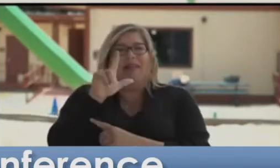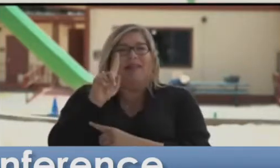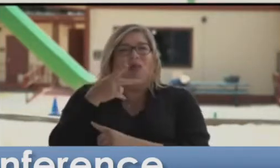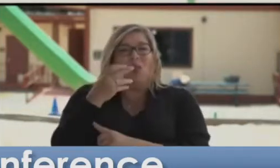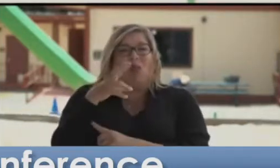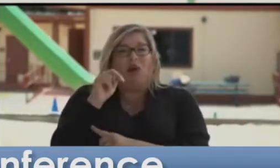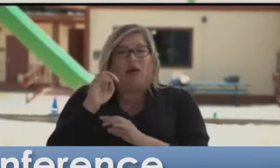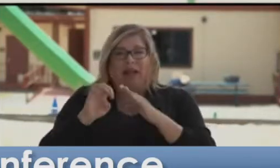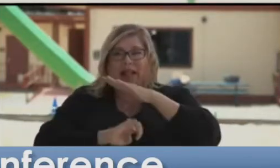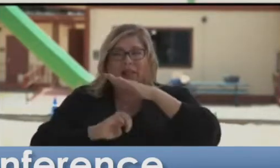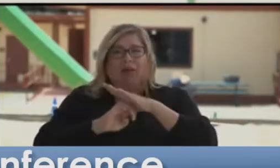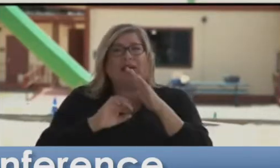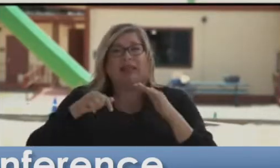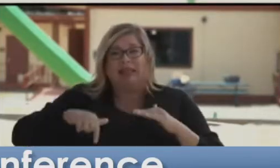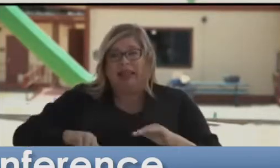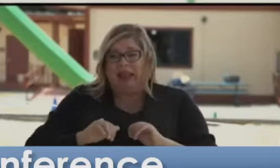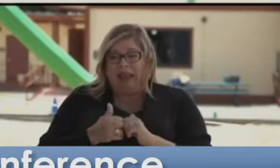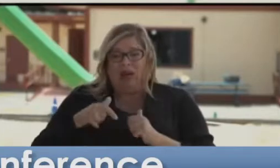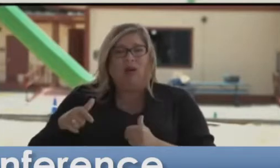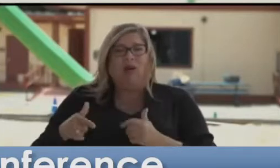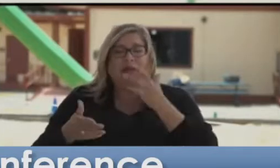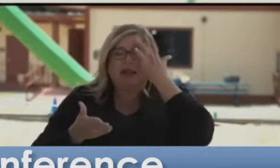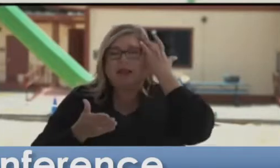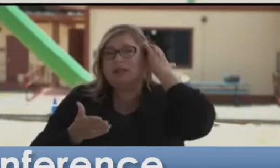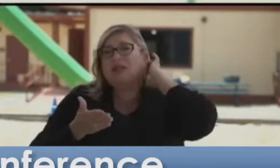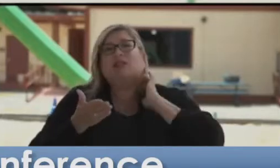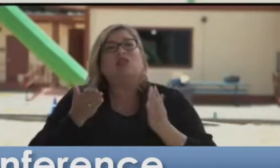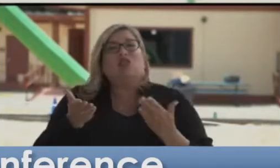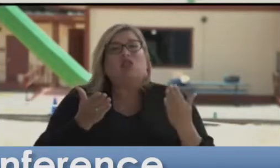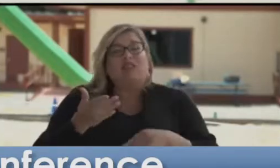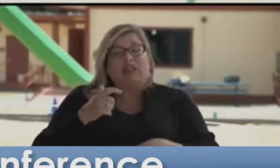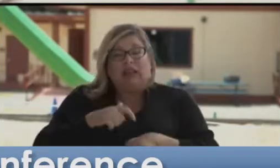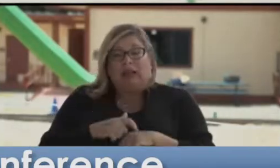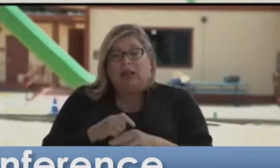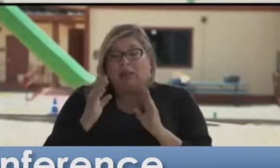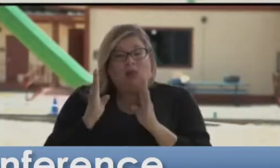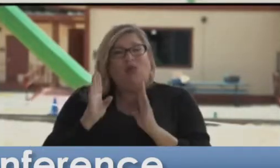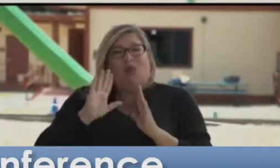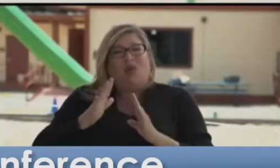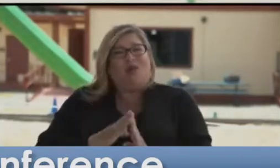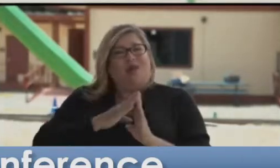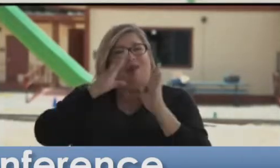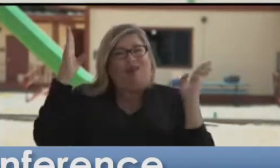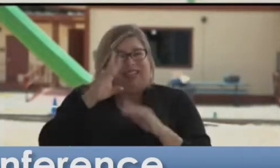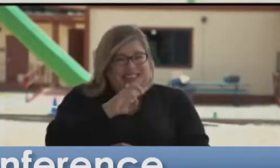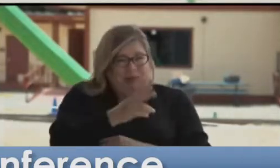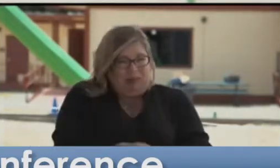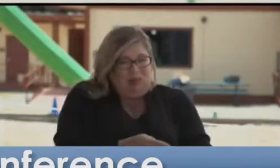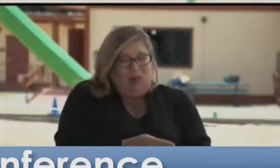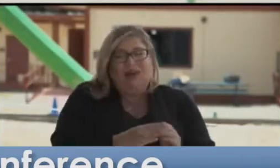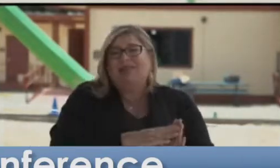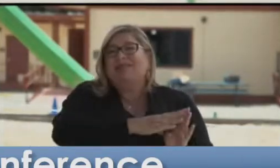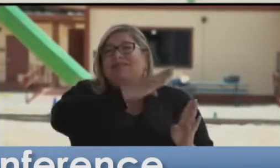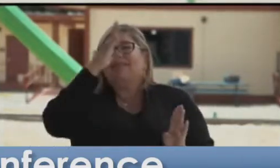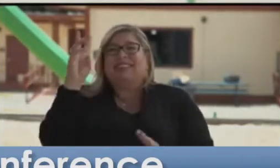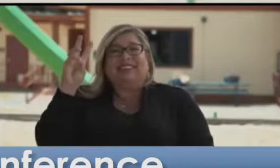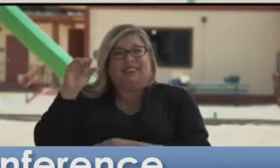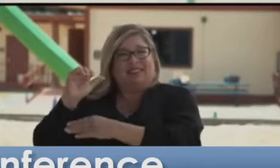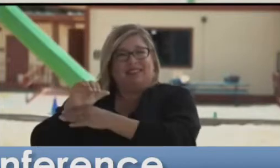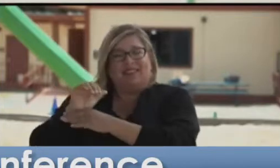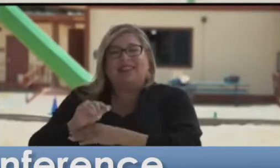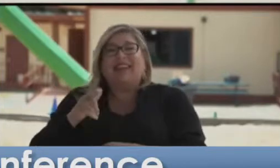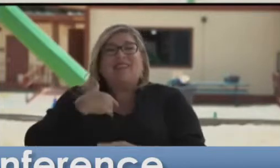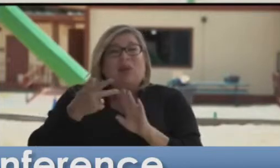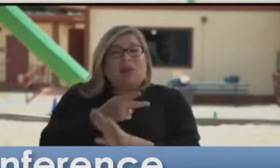the way in which services from 6 in the morning till 6 in the evening, preschool for infants and toddlers